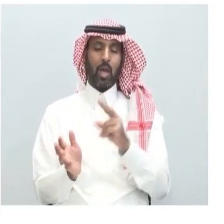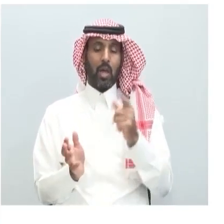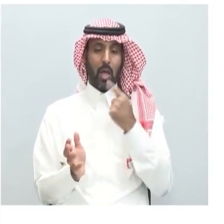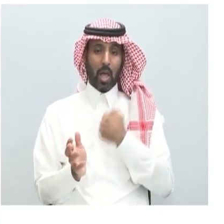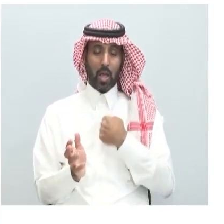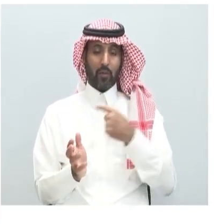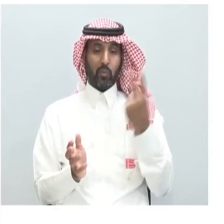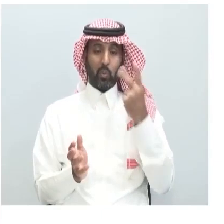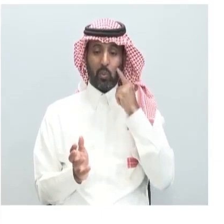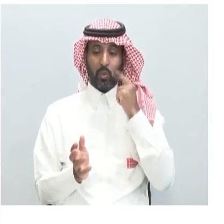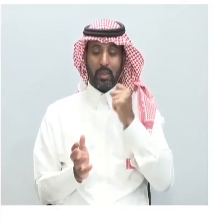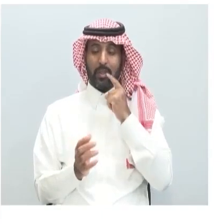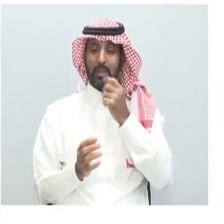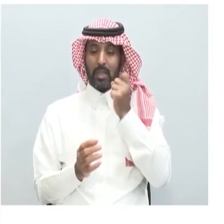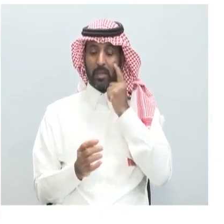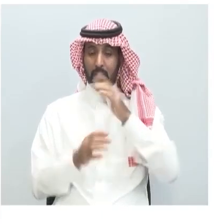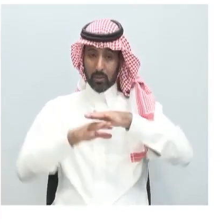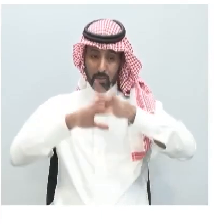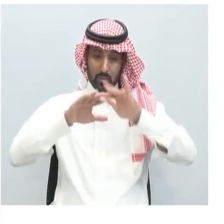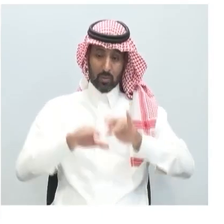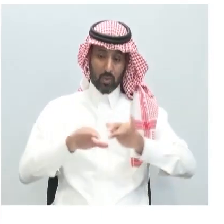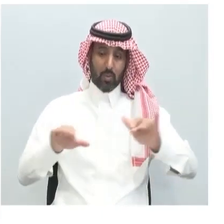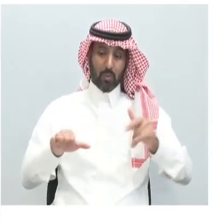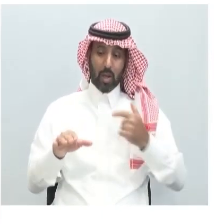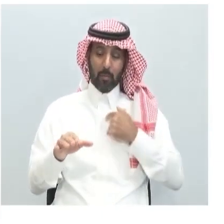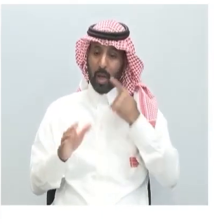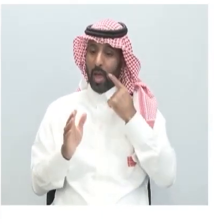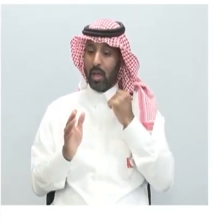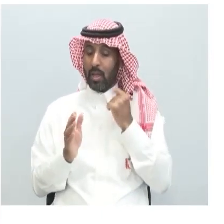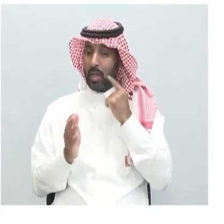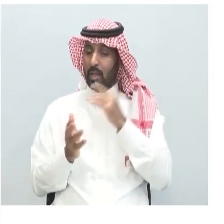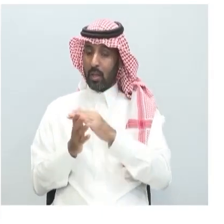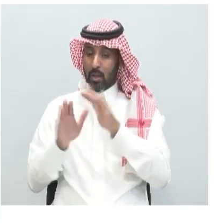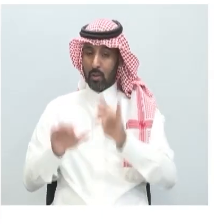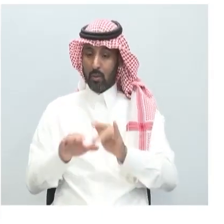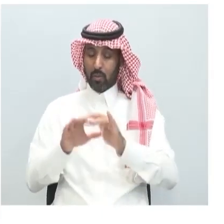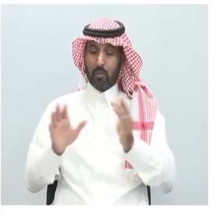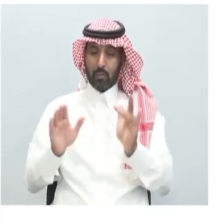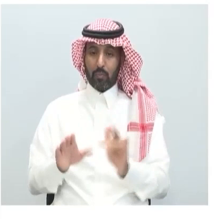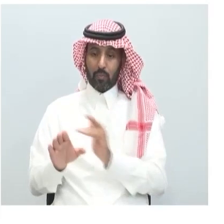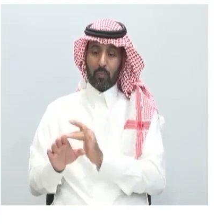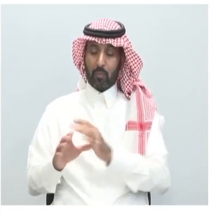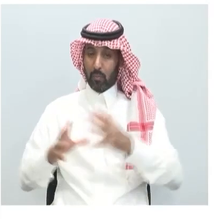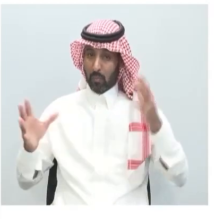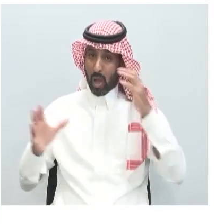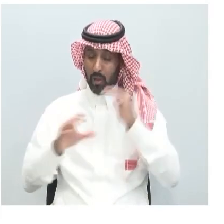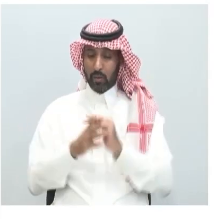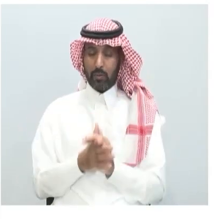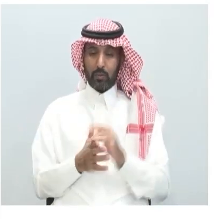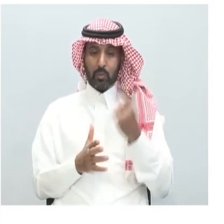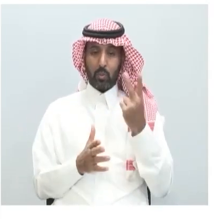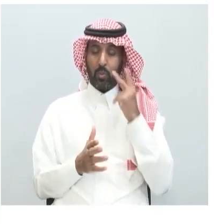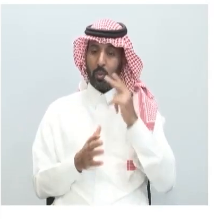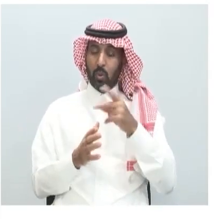two large brown sofas in my living room. I have two large, so this is